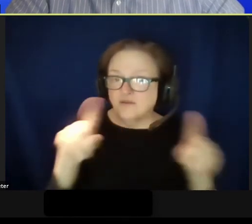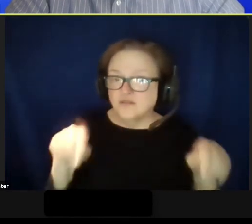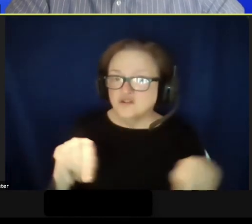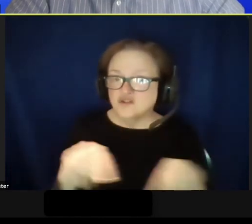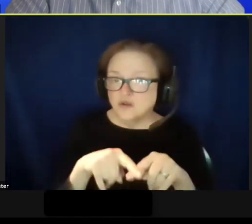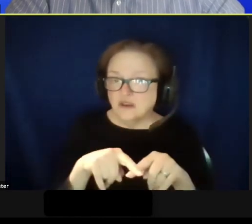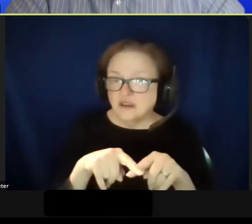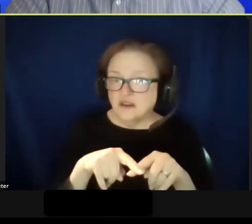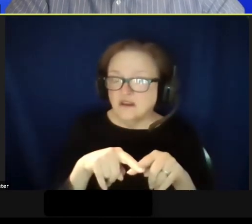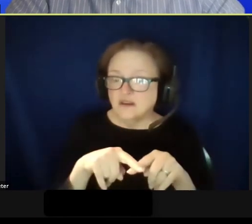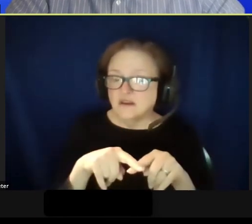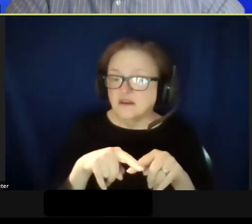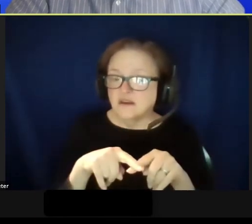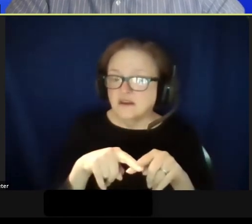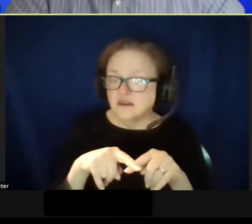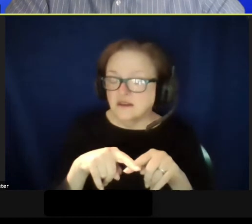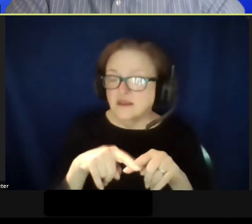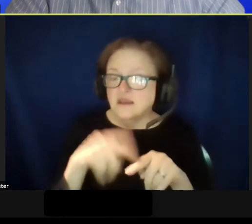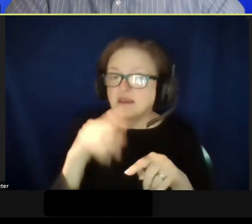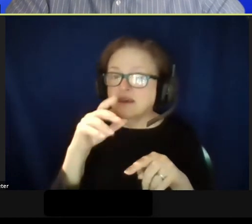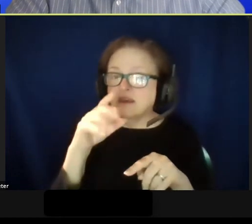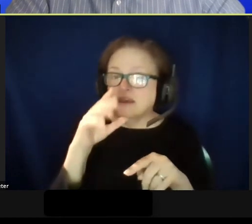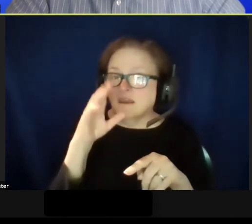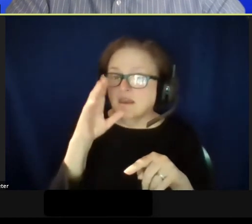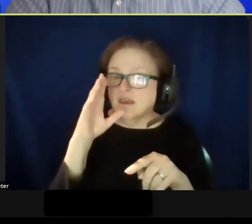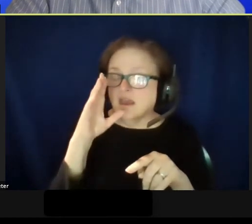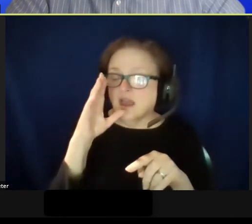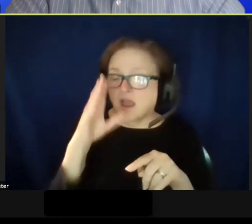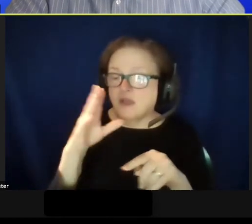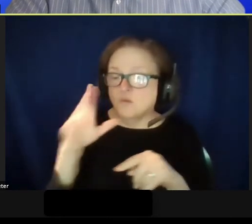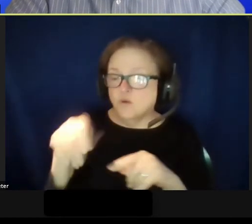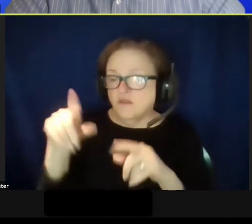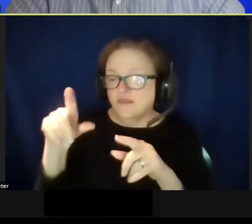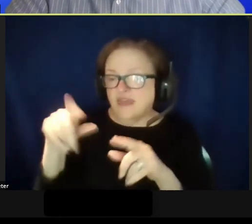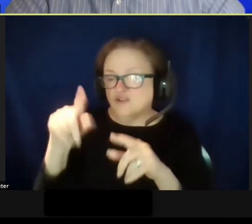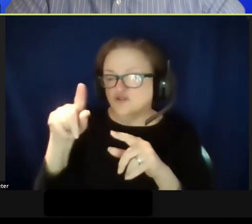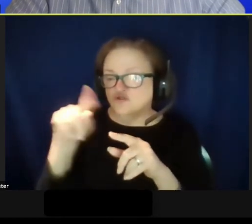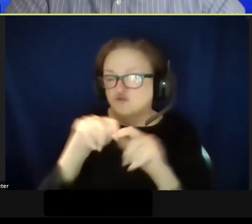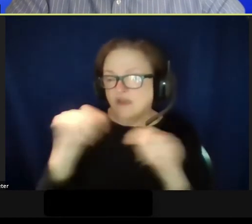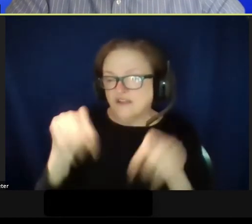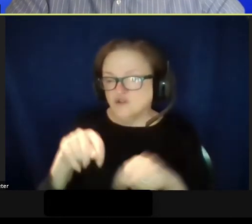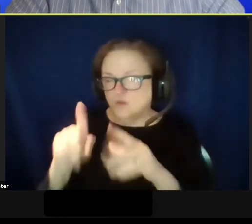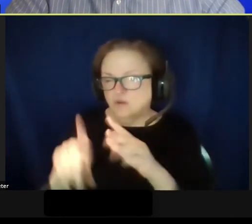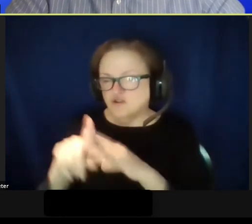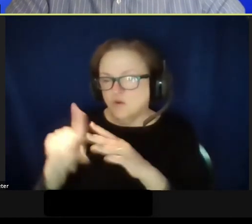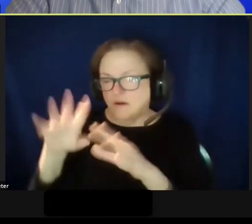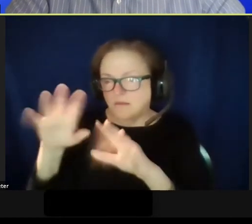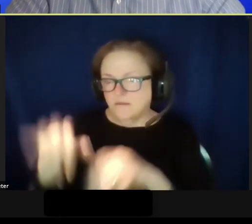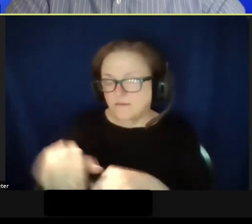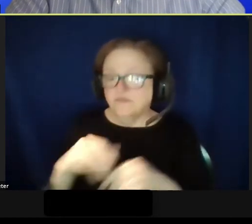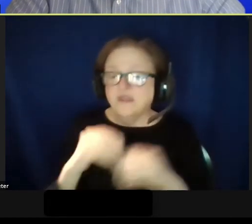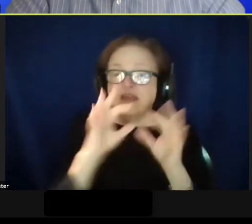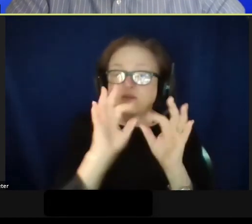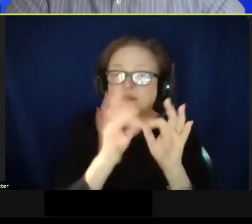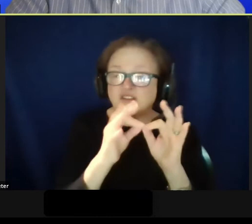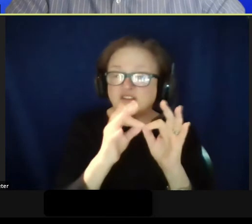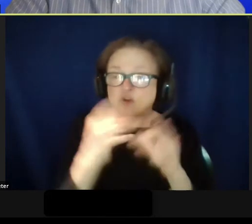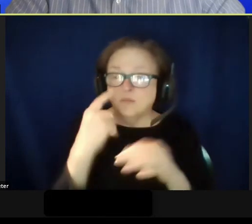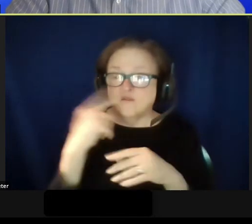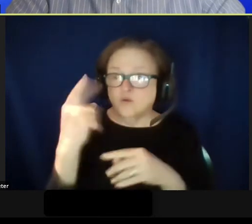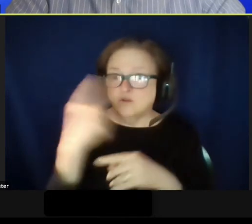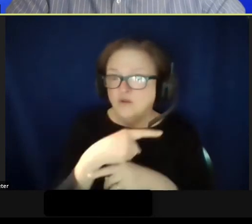view the transcript that will show up on the side of your screen. We will also be providing interpreters for today's discussion.